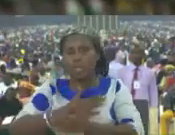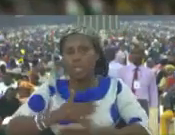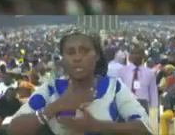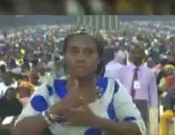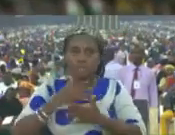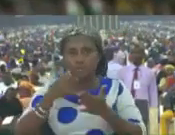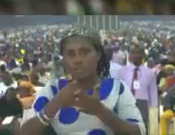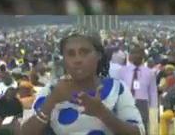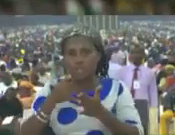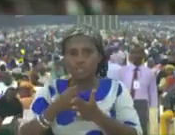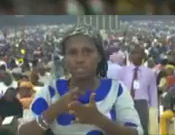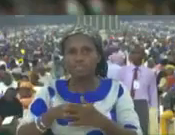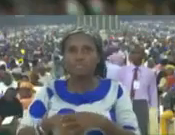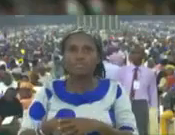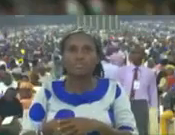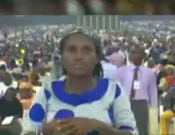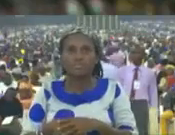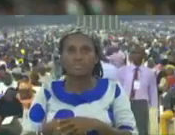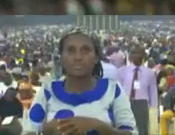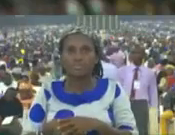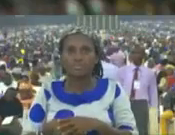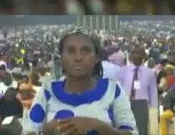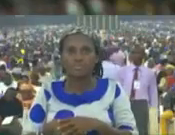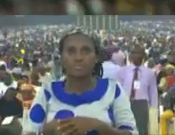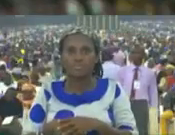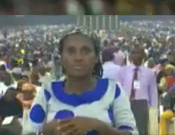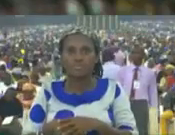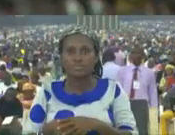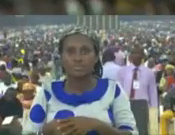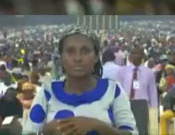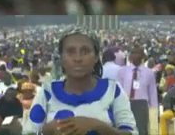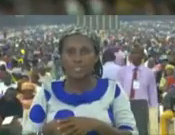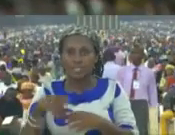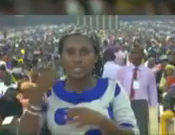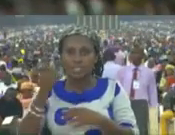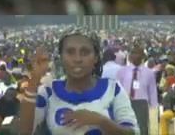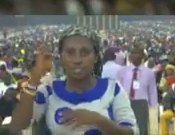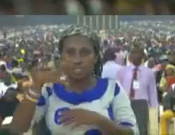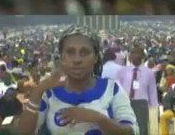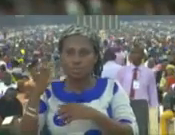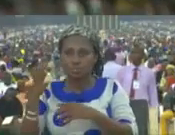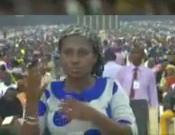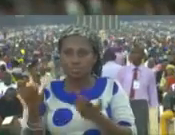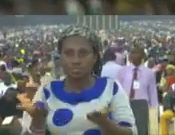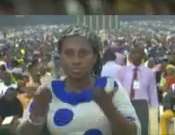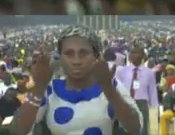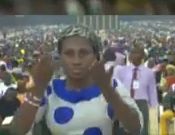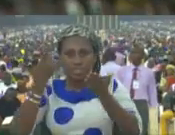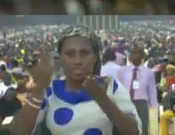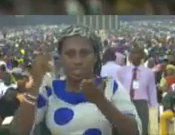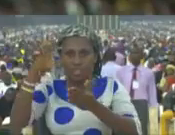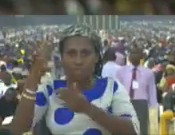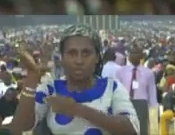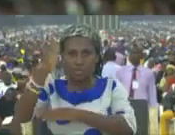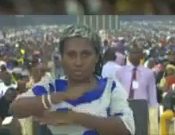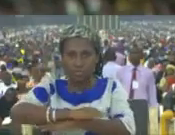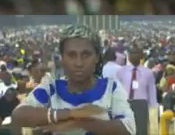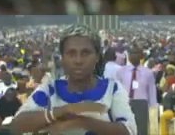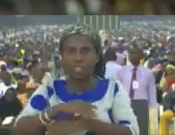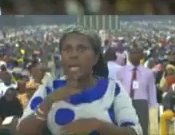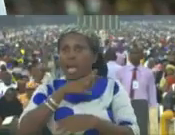passing. The sun is setting, the sun is rising, the sun is setting. And before you know it, dry season will